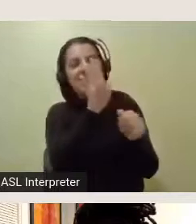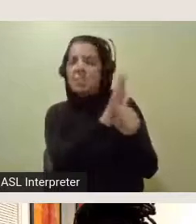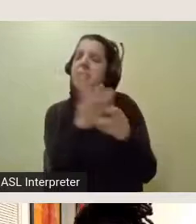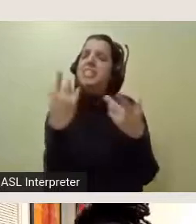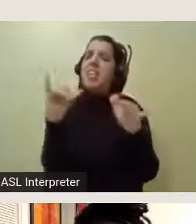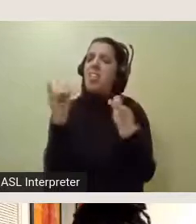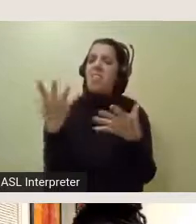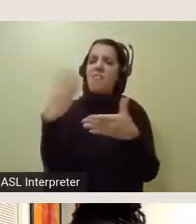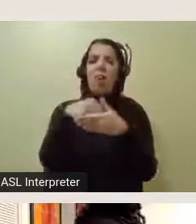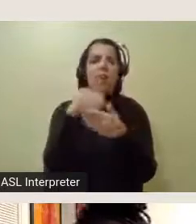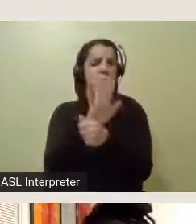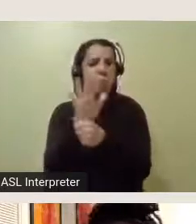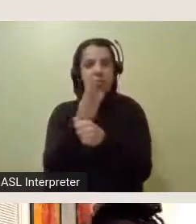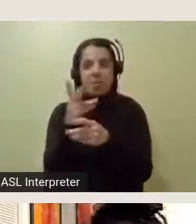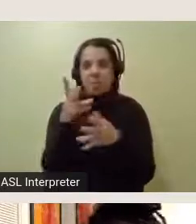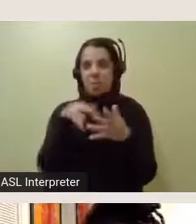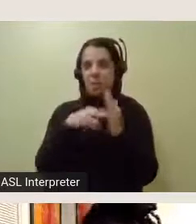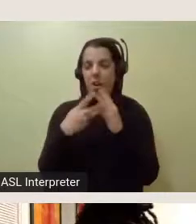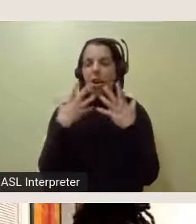see.